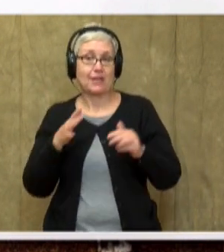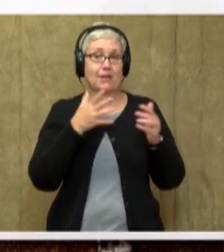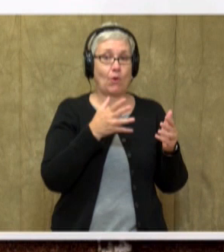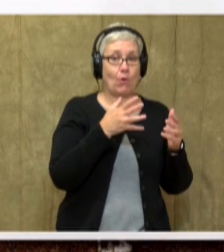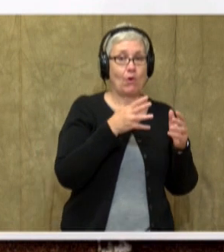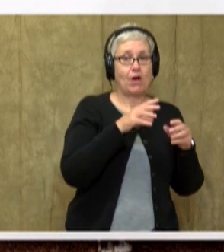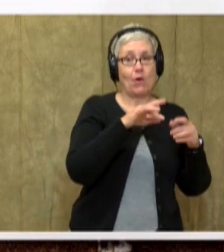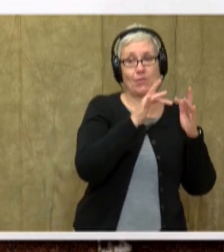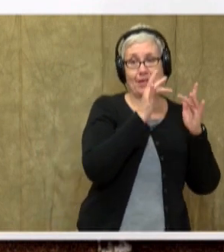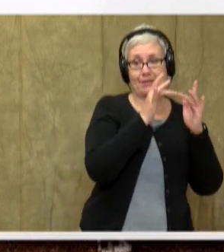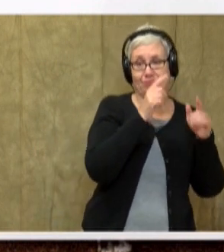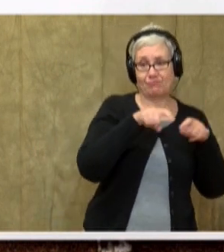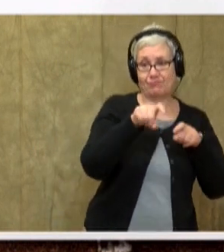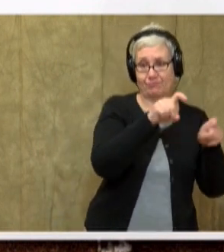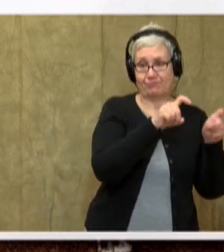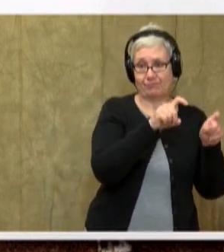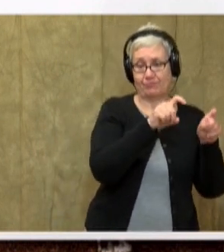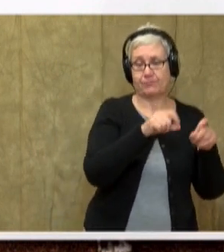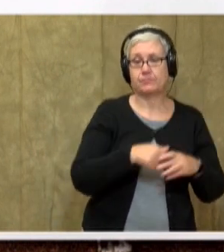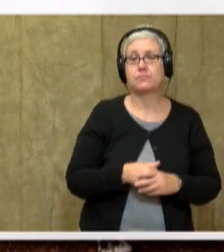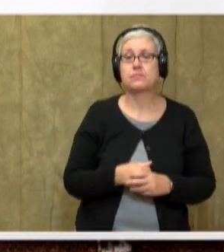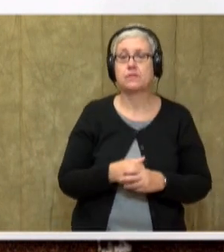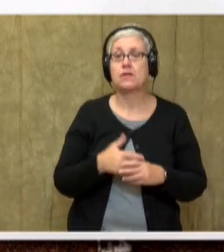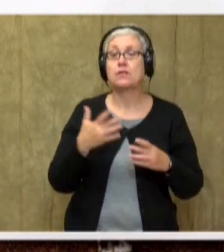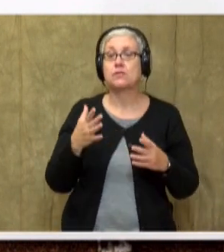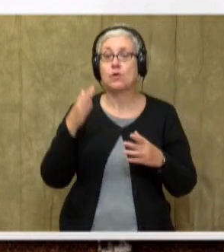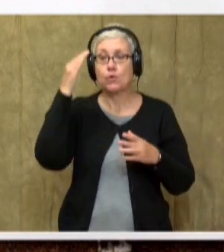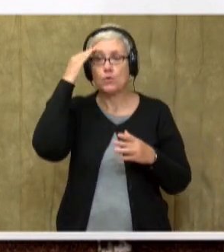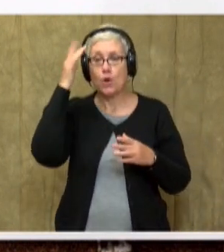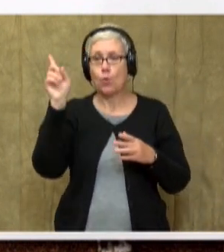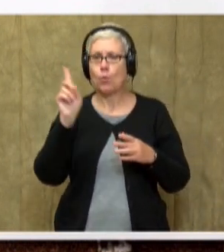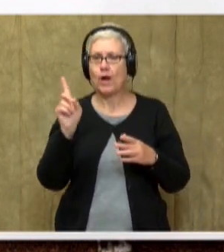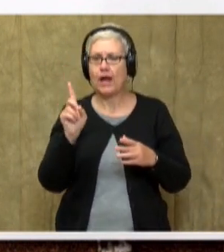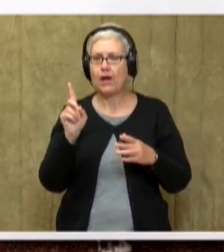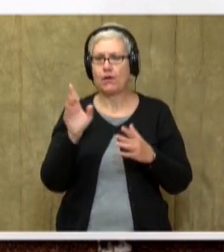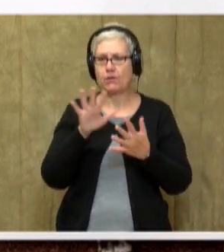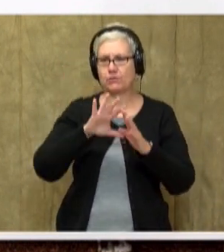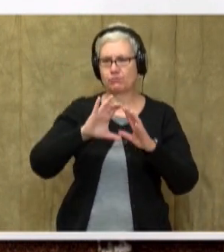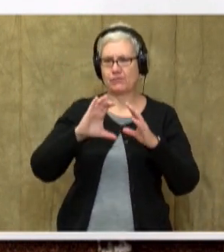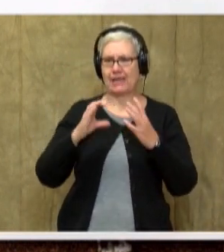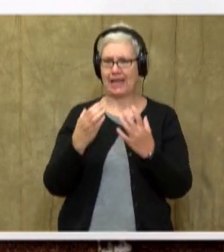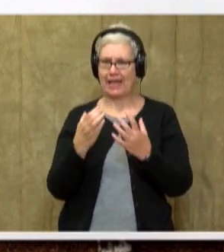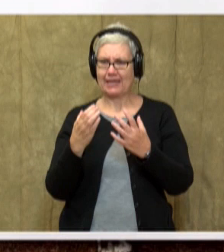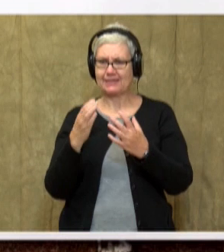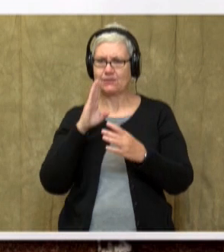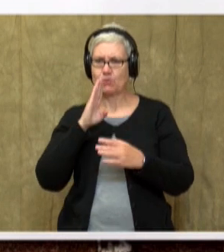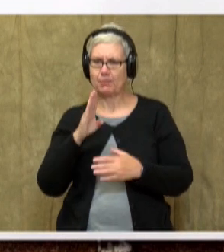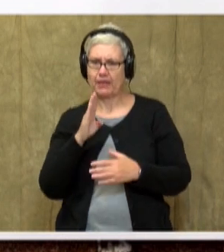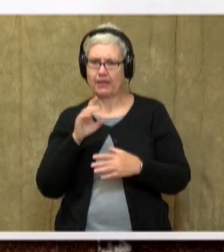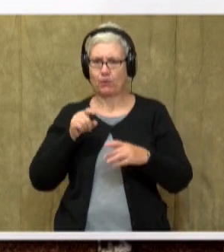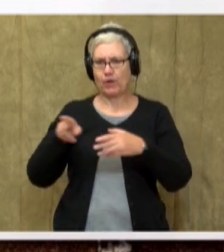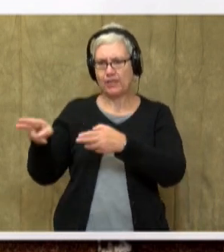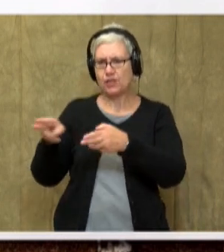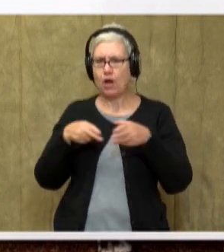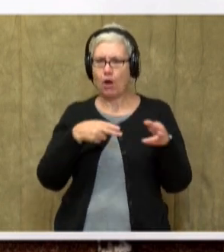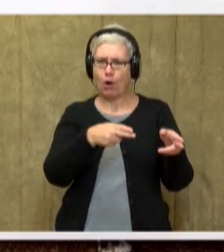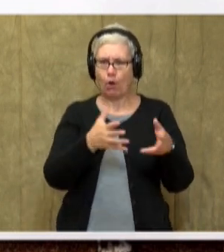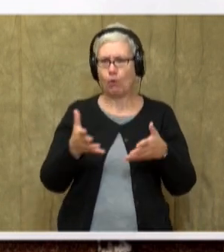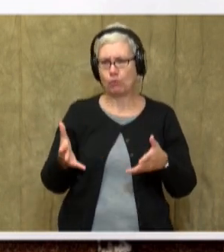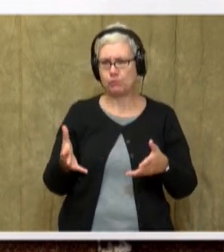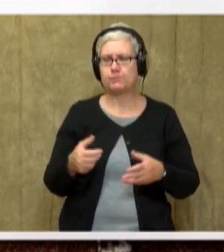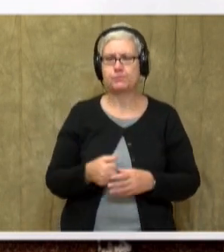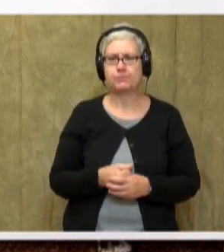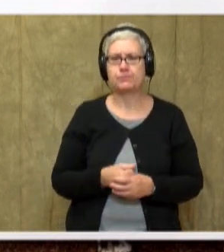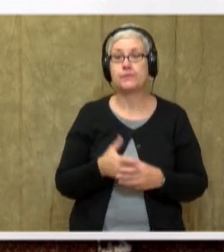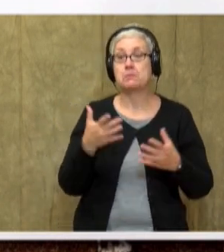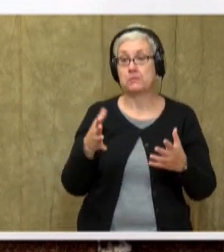virtual website so that you have an idea of where your classes are going to be and where you need to go when you get to school. Another one is going to be